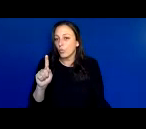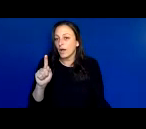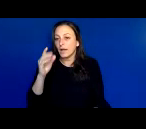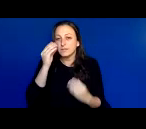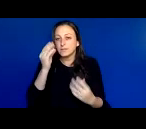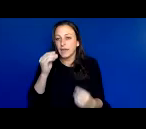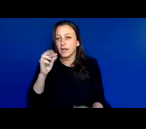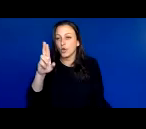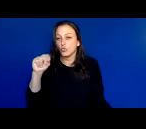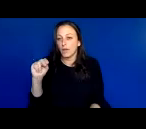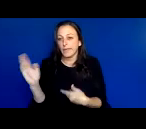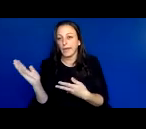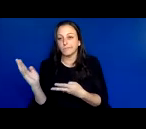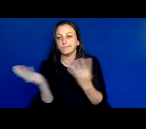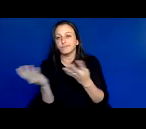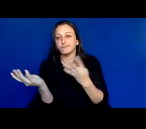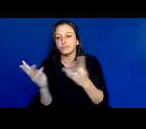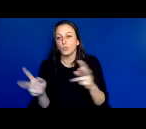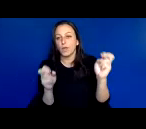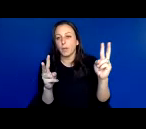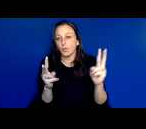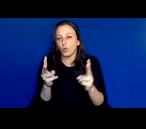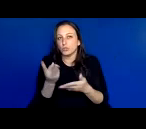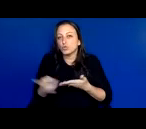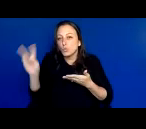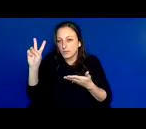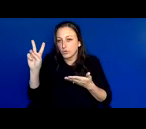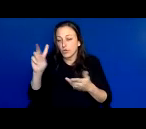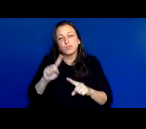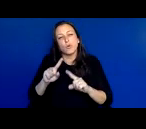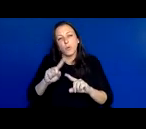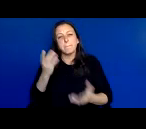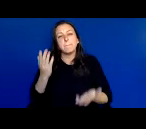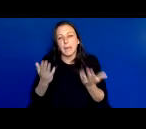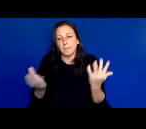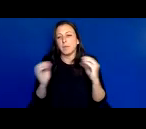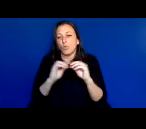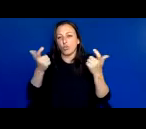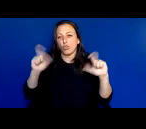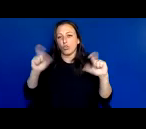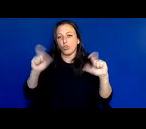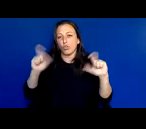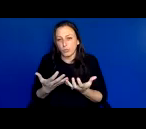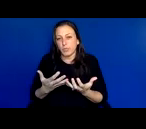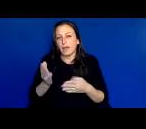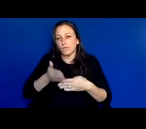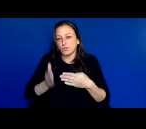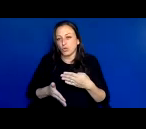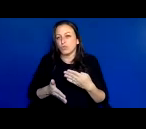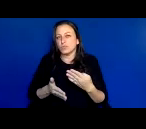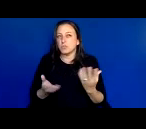prior week. So it could be that we had a larger batch of results than usual that were reported. But in